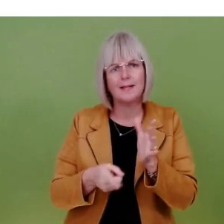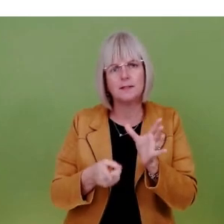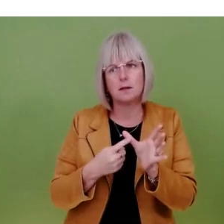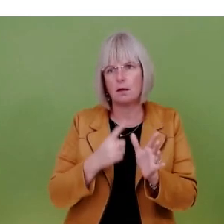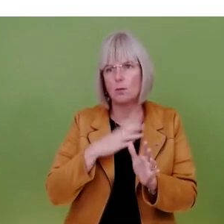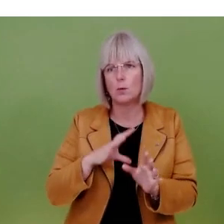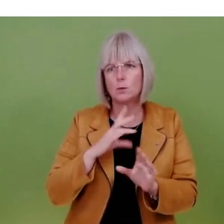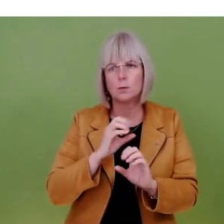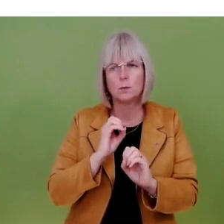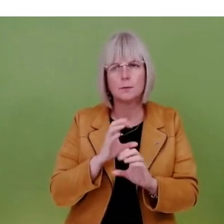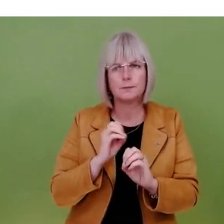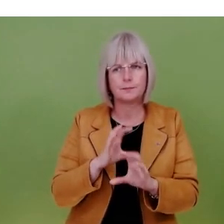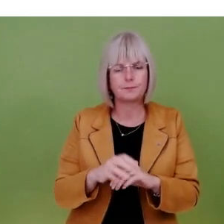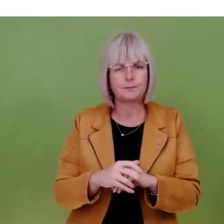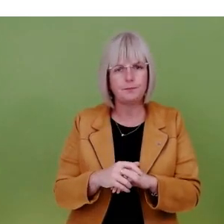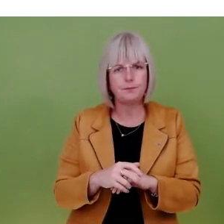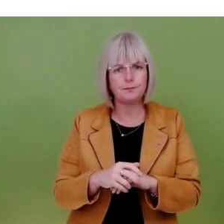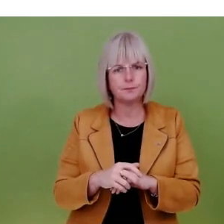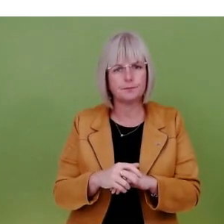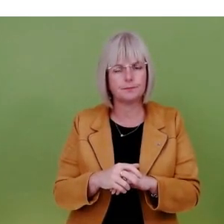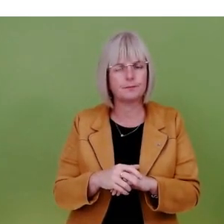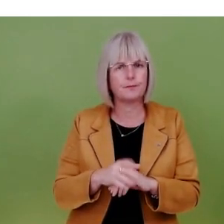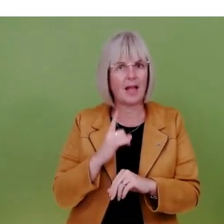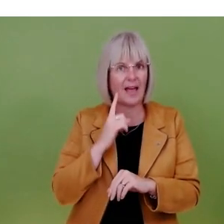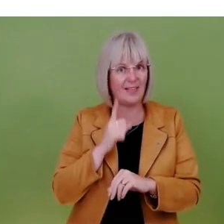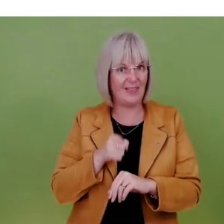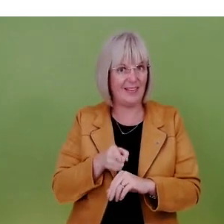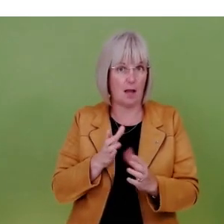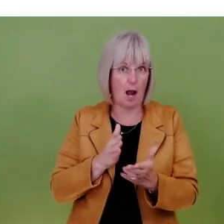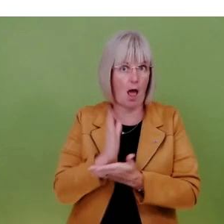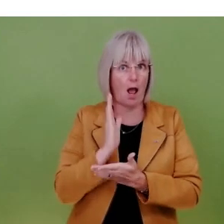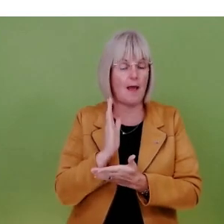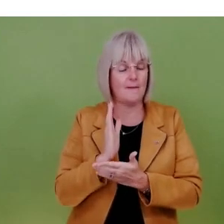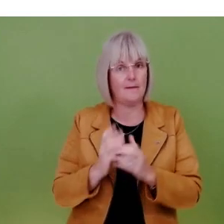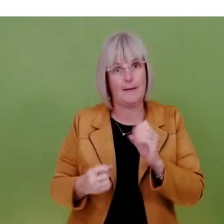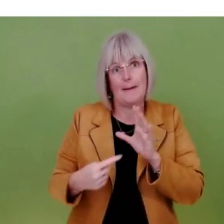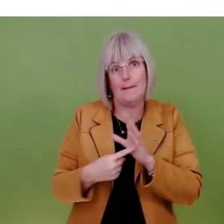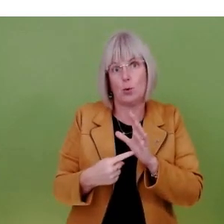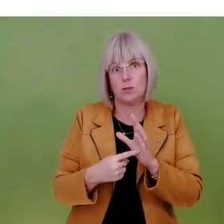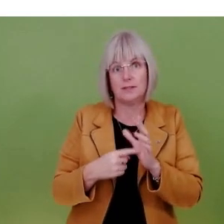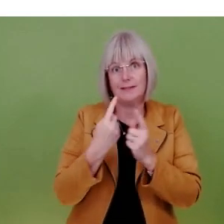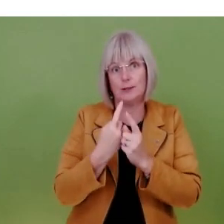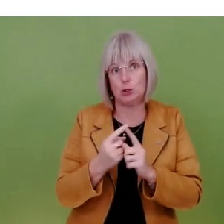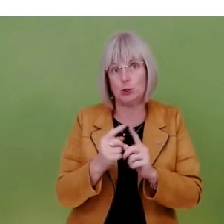very live and important and profound issue, really. I know as part of some of the